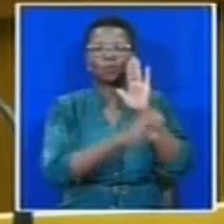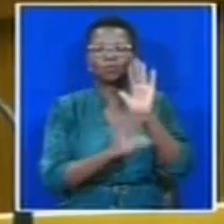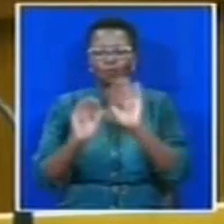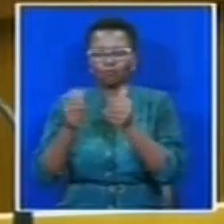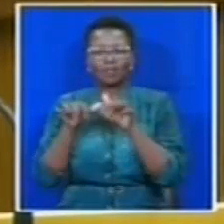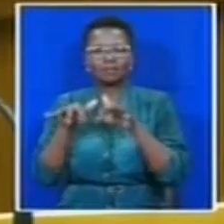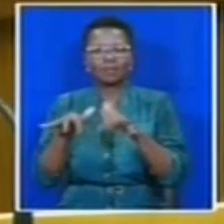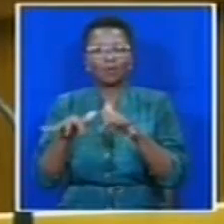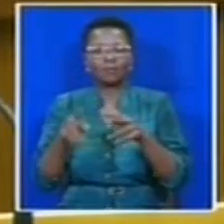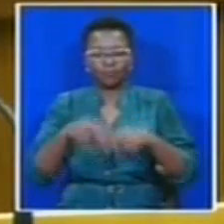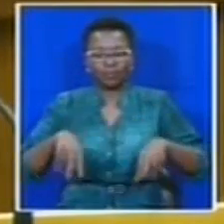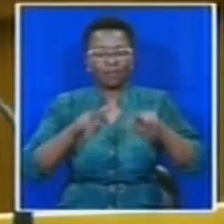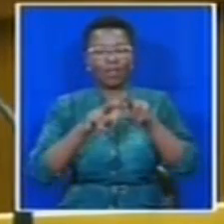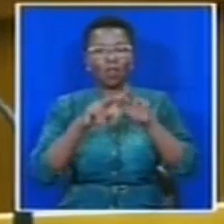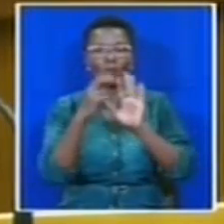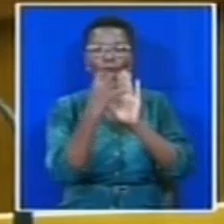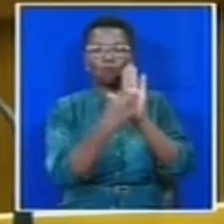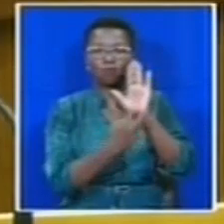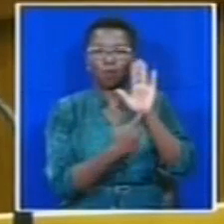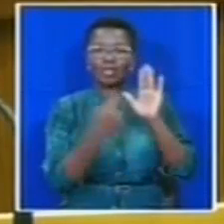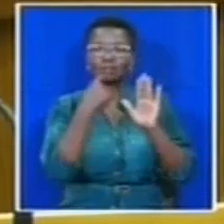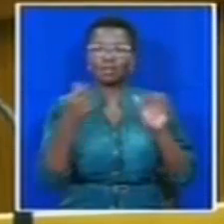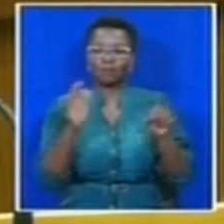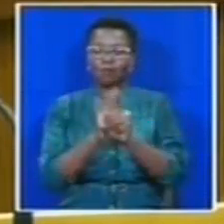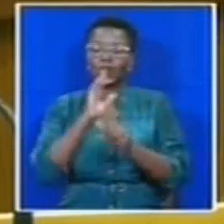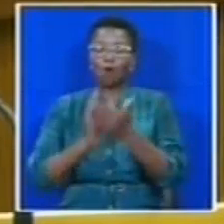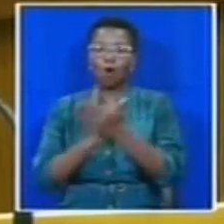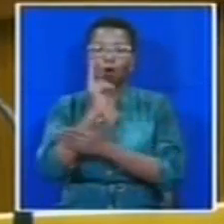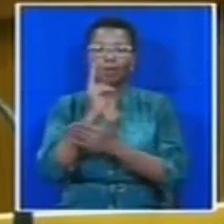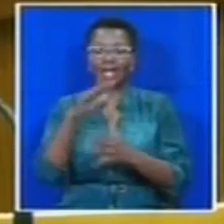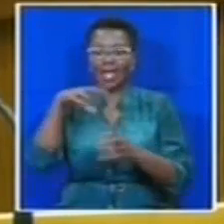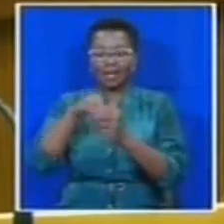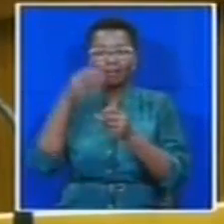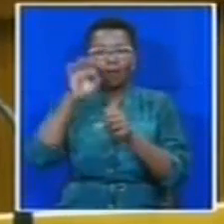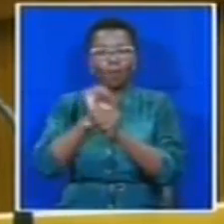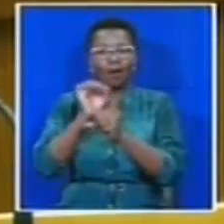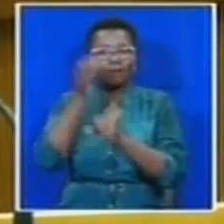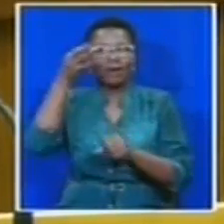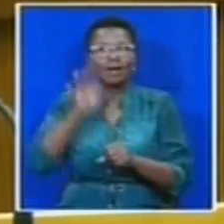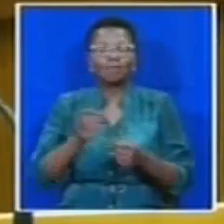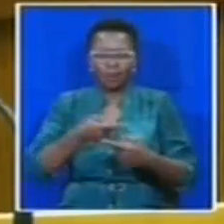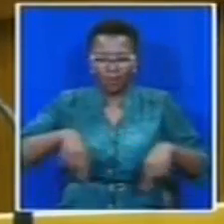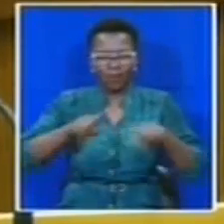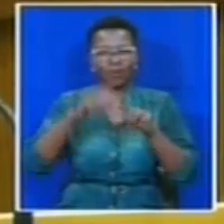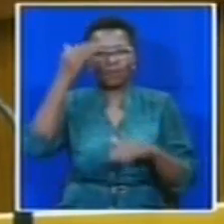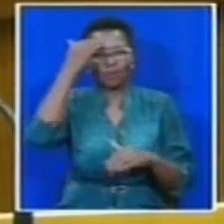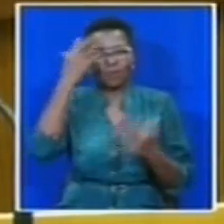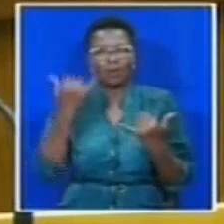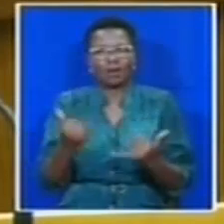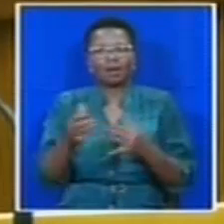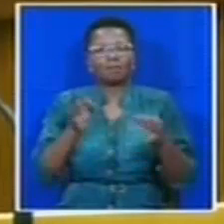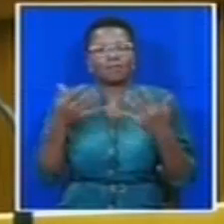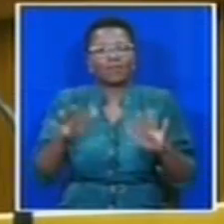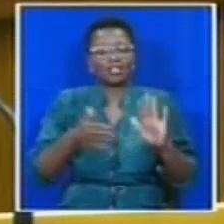ethical standards that underpin good practice and integrity in public administration, we need to remind ourselves, are elaborated in